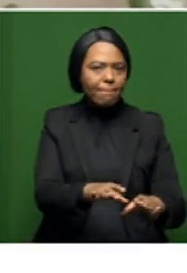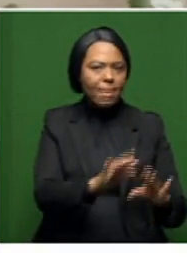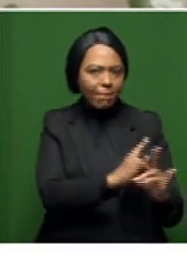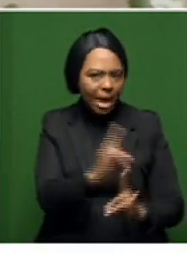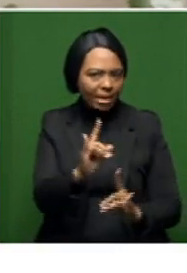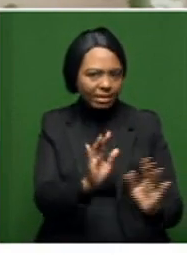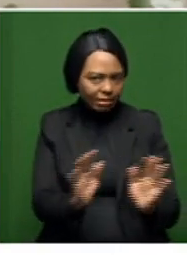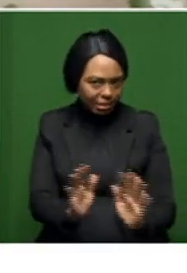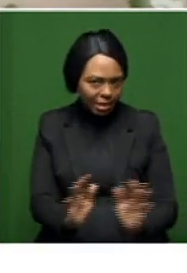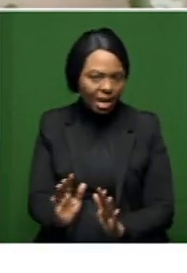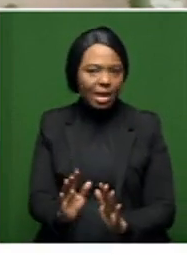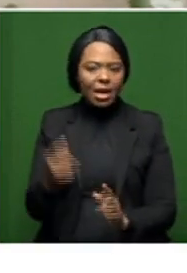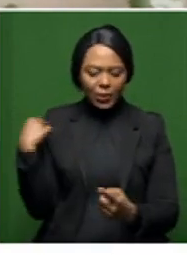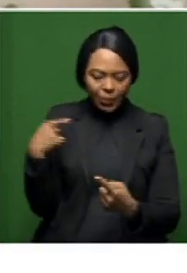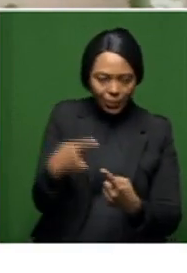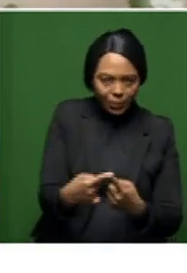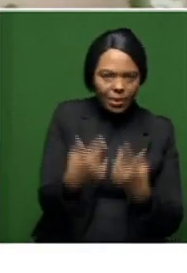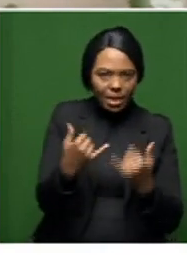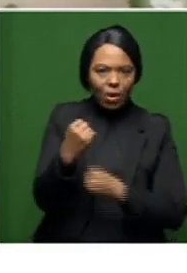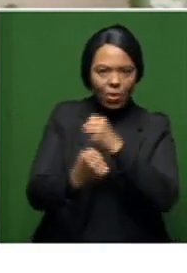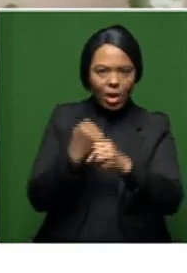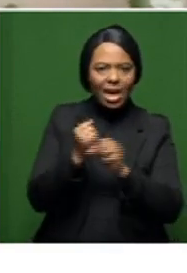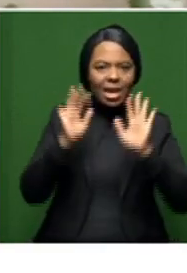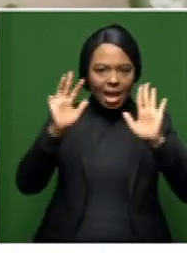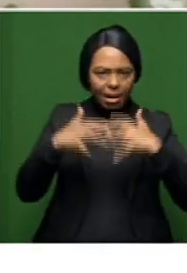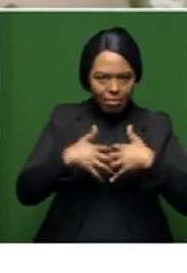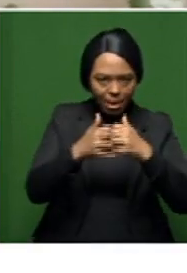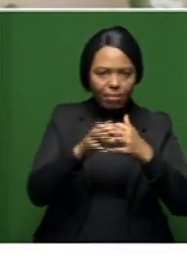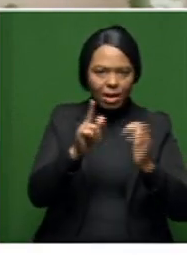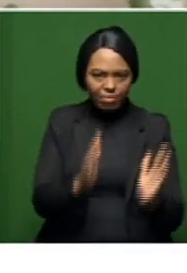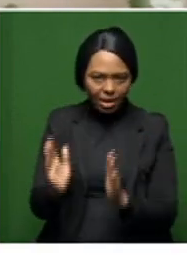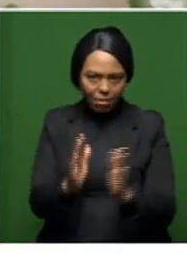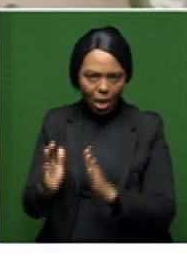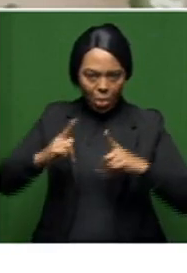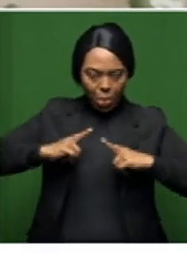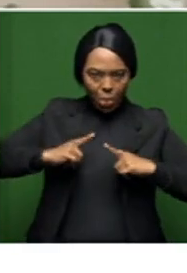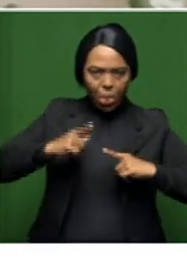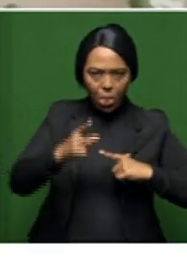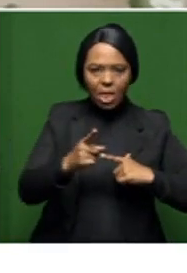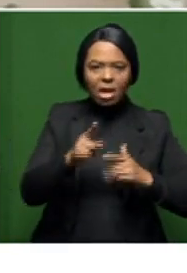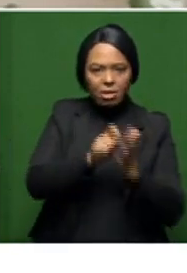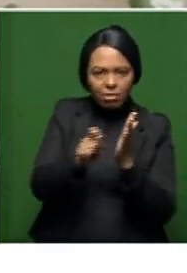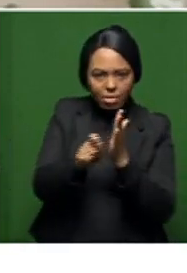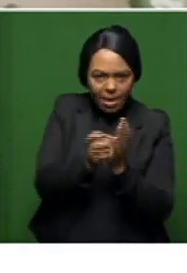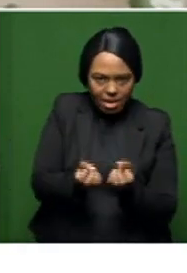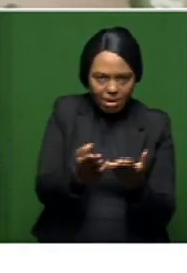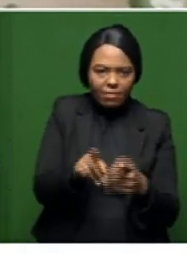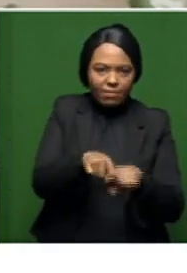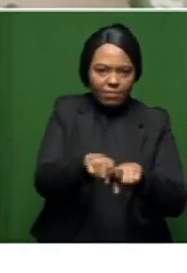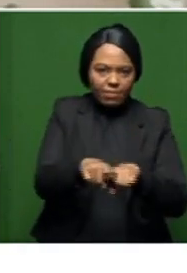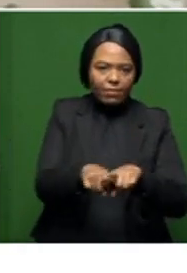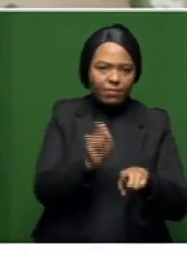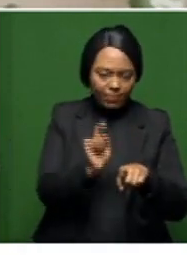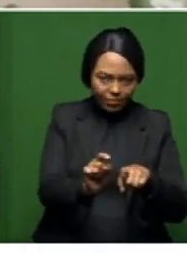been successfully offering NBT preparation for over 9 years, preparing thousands of learners each year for these challenging tests. And the interesting thing is